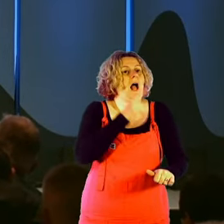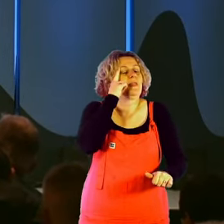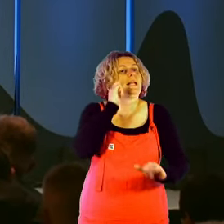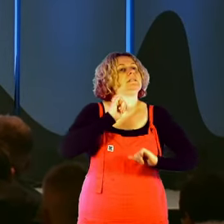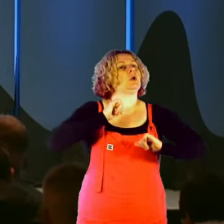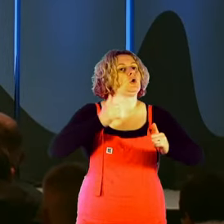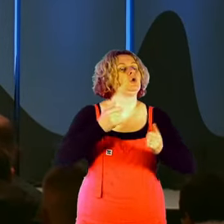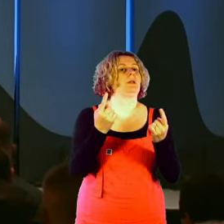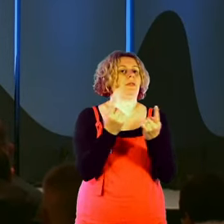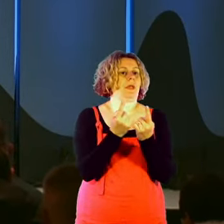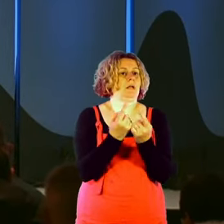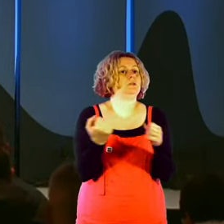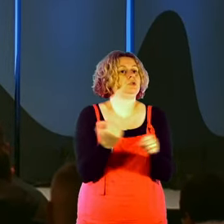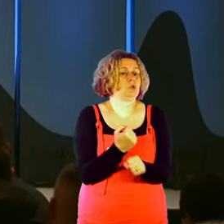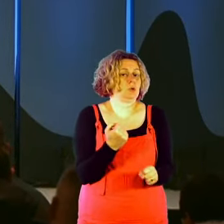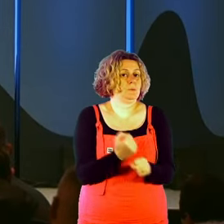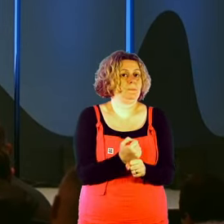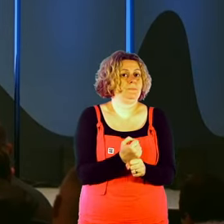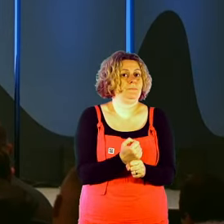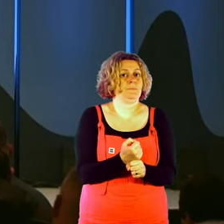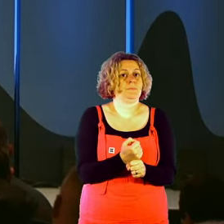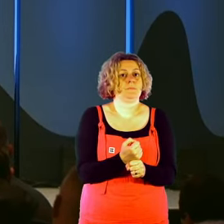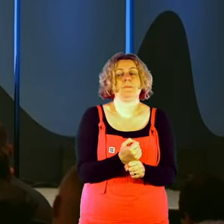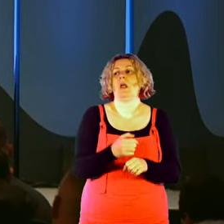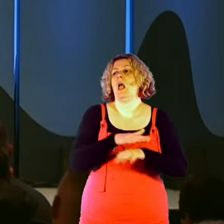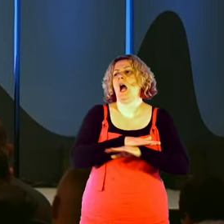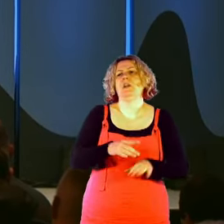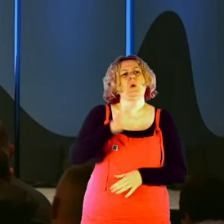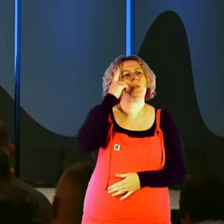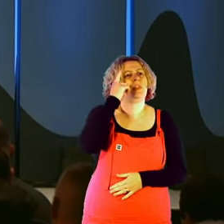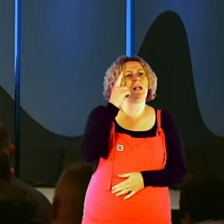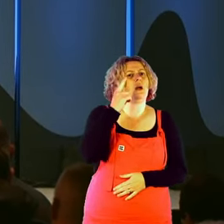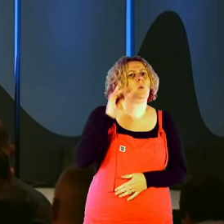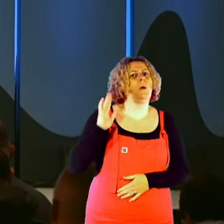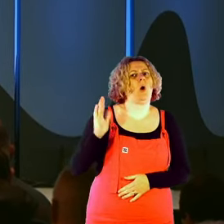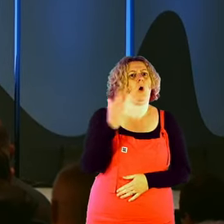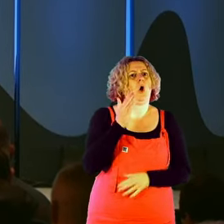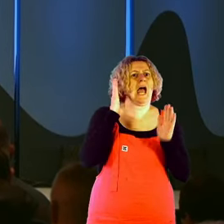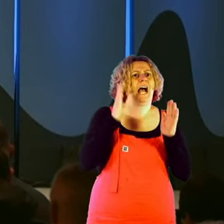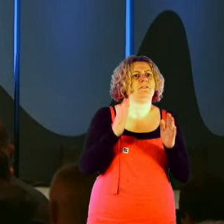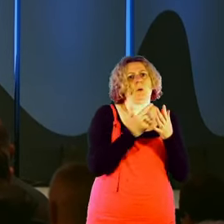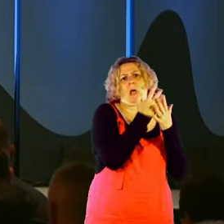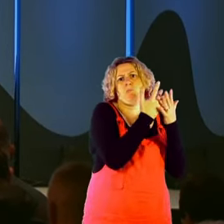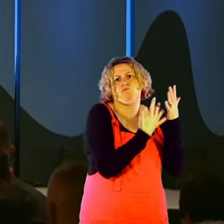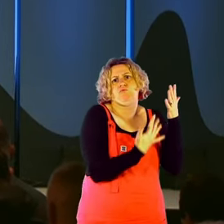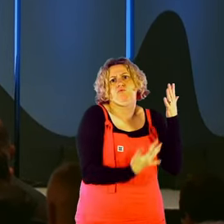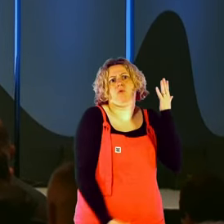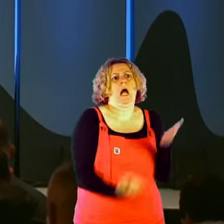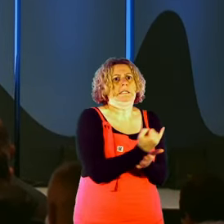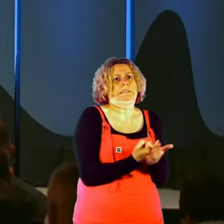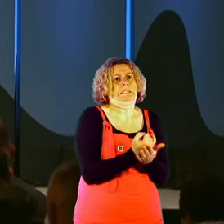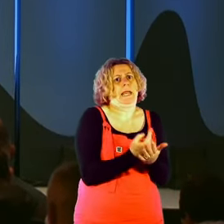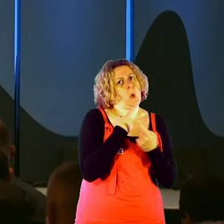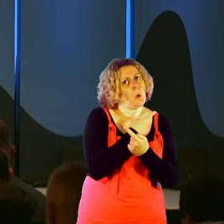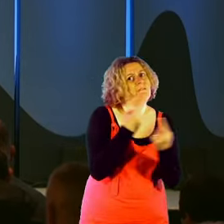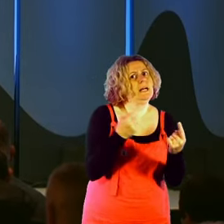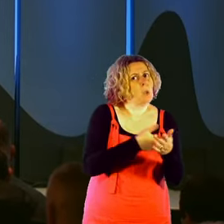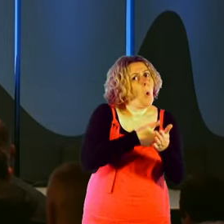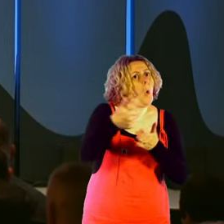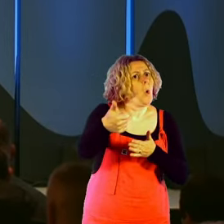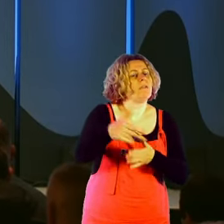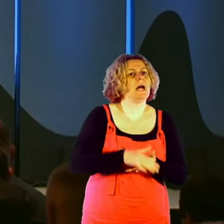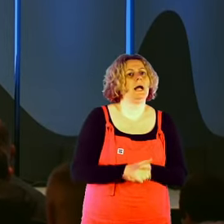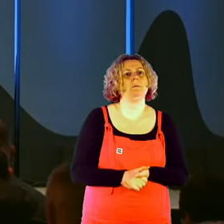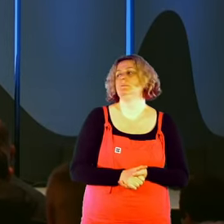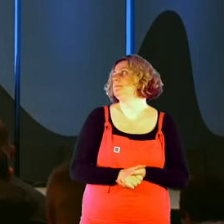I don't think it means we all need to confess all our sins to each other all of the time. You know, that woman I just told you to